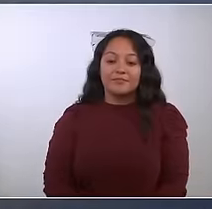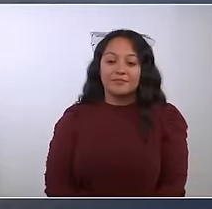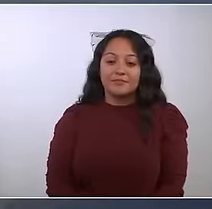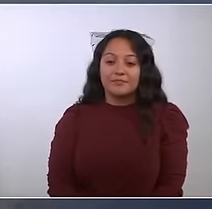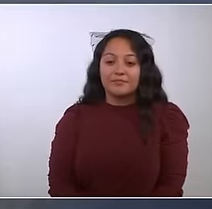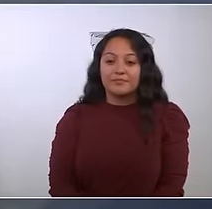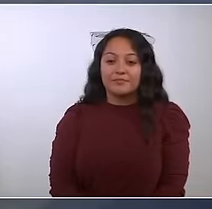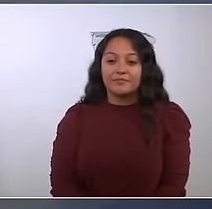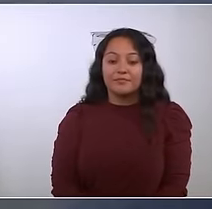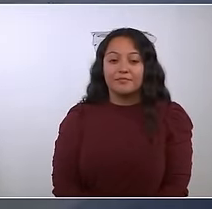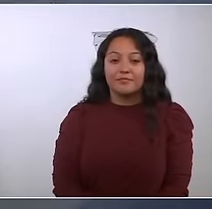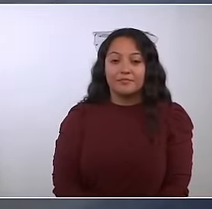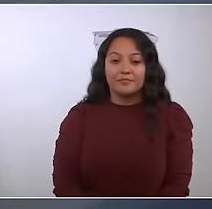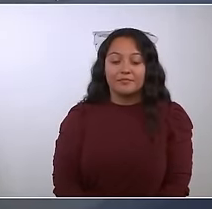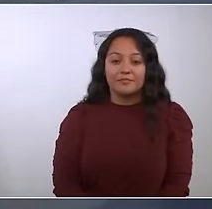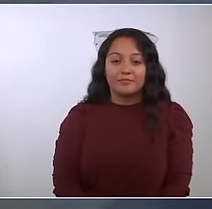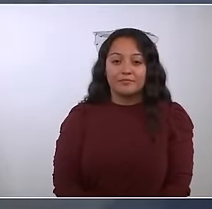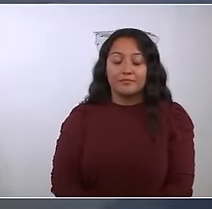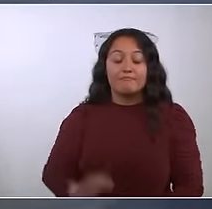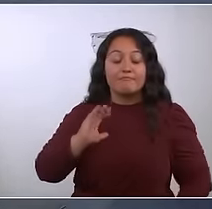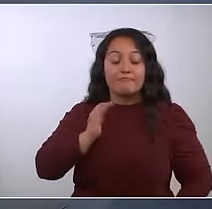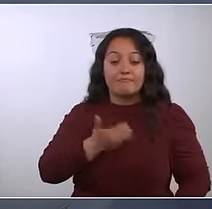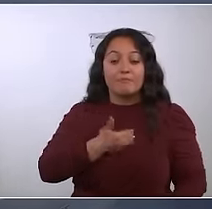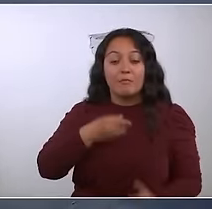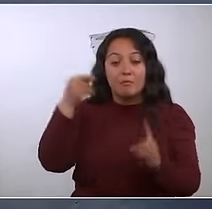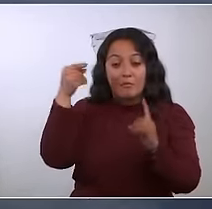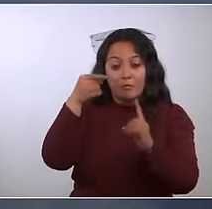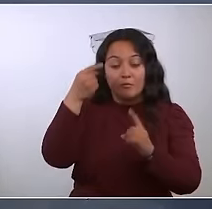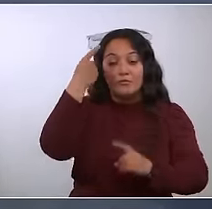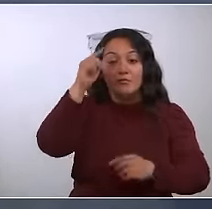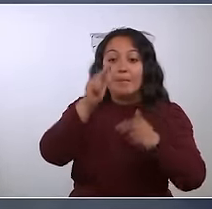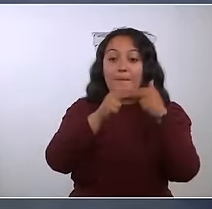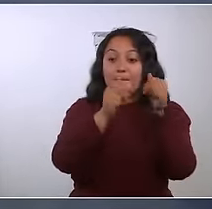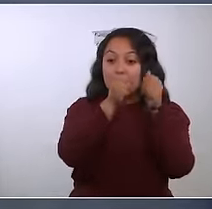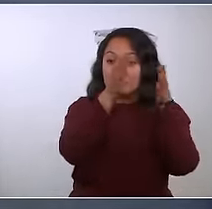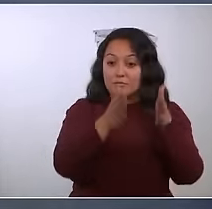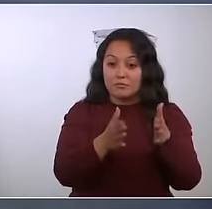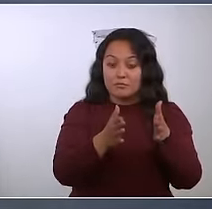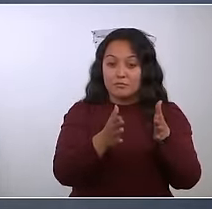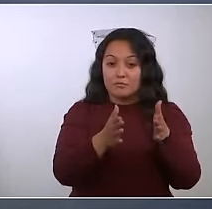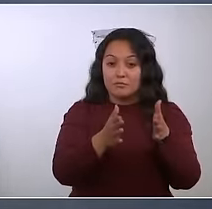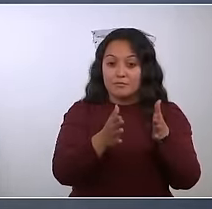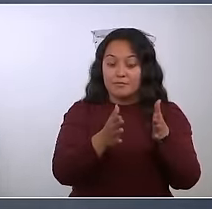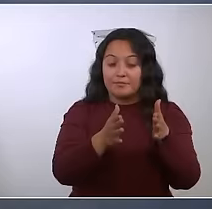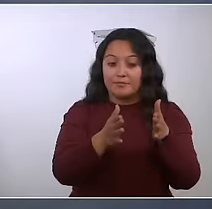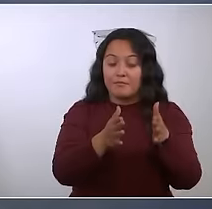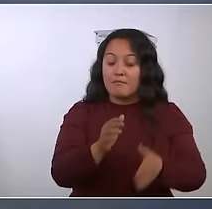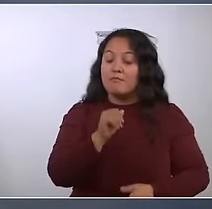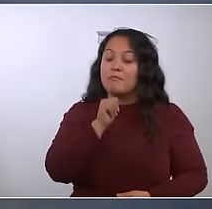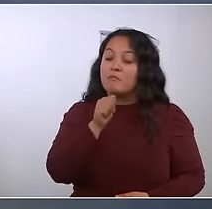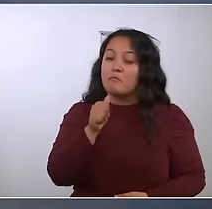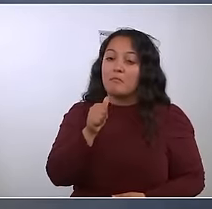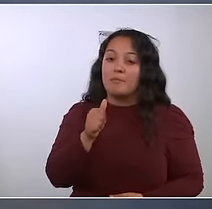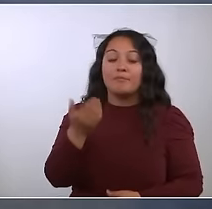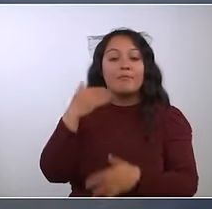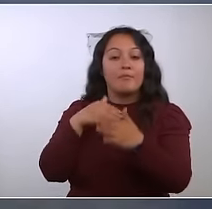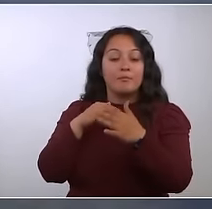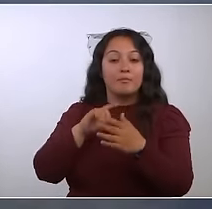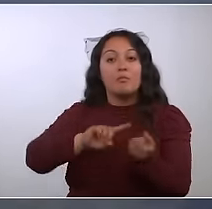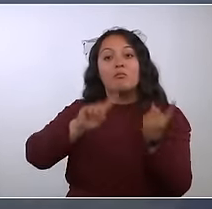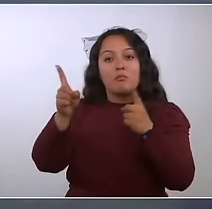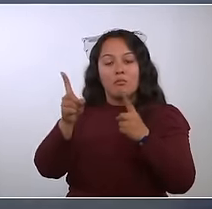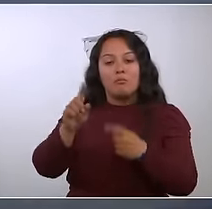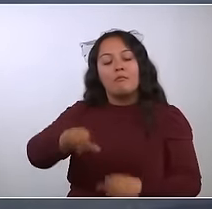Our mandate as builders, nuestro mandato como construidores, is not to come to another national youth conference, no es de venir a